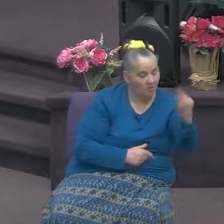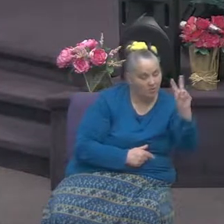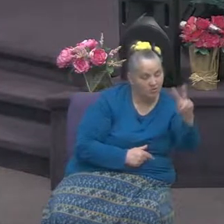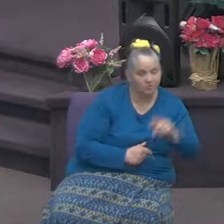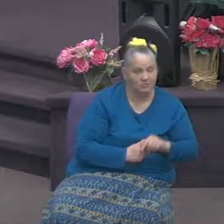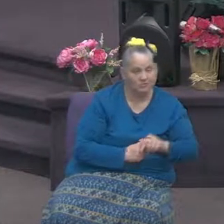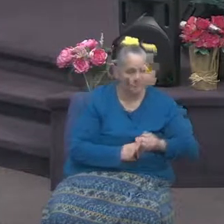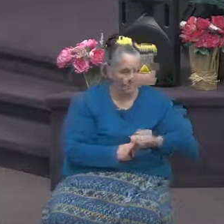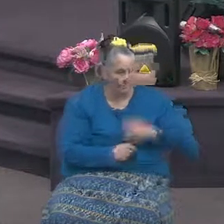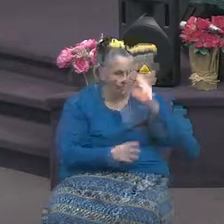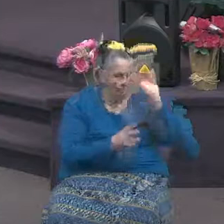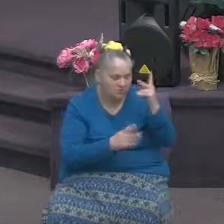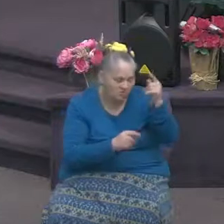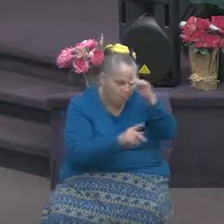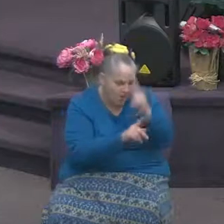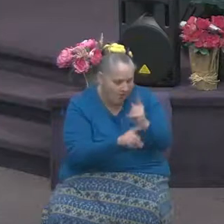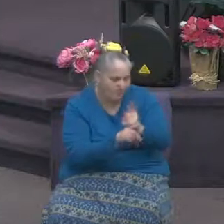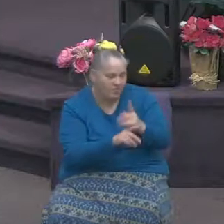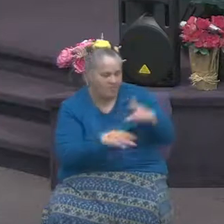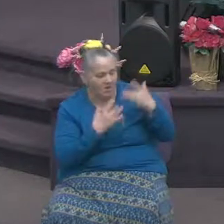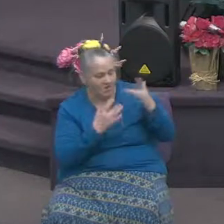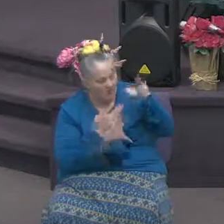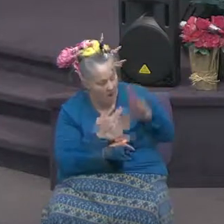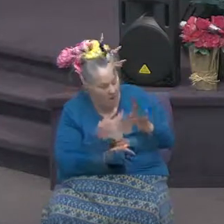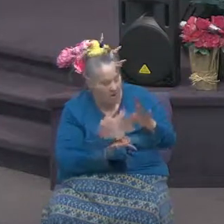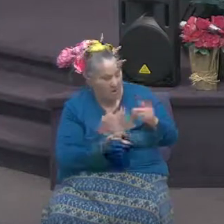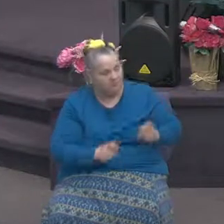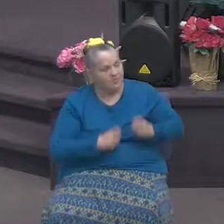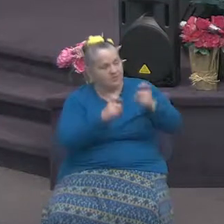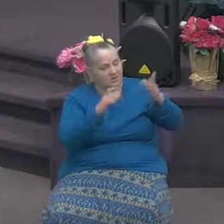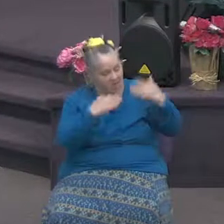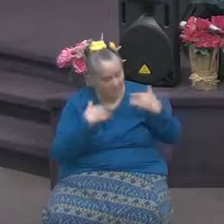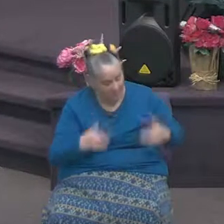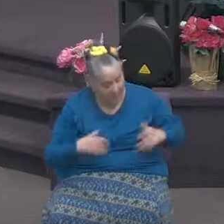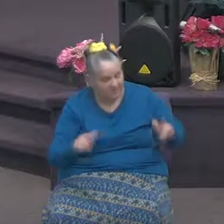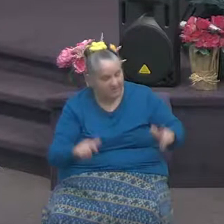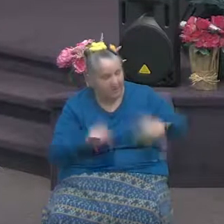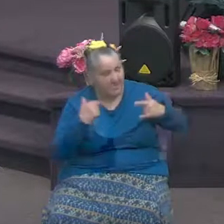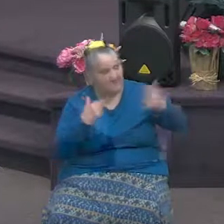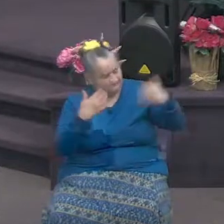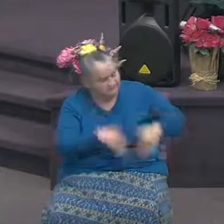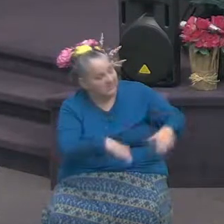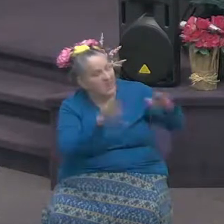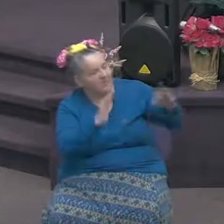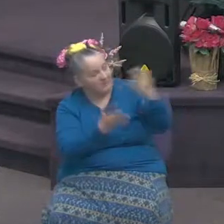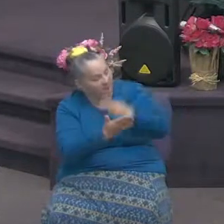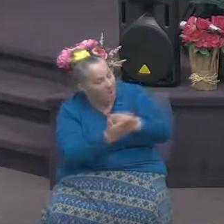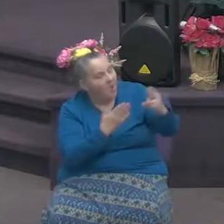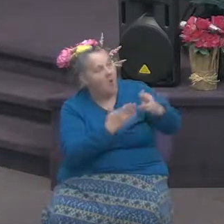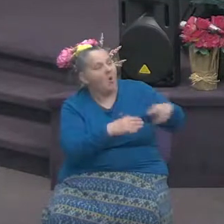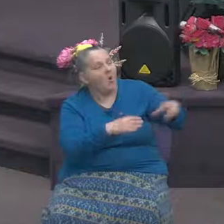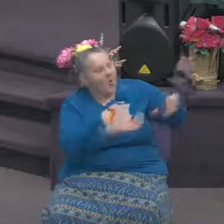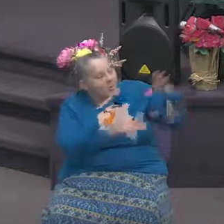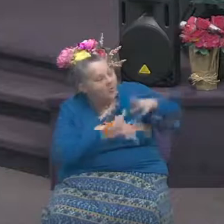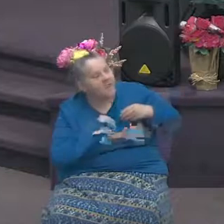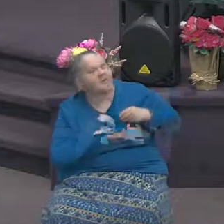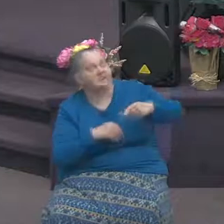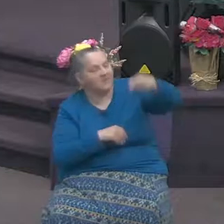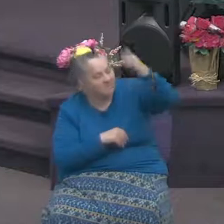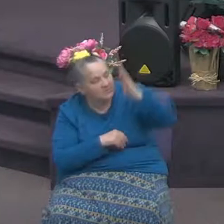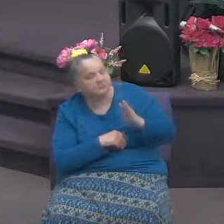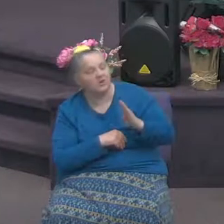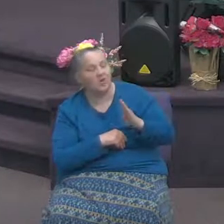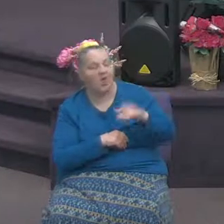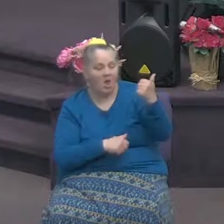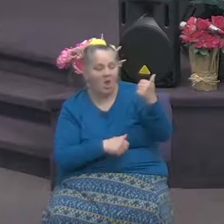Romans 12:1-2. I beseech ye therefore, brethren, by the mercy of God, that you present your bodies a living sacrifice, holy